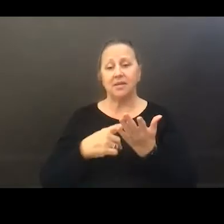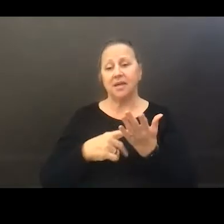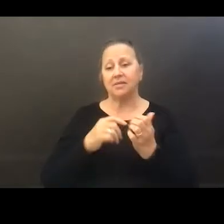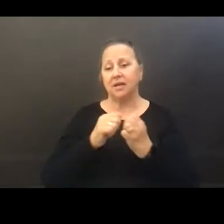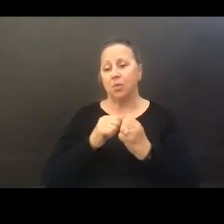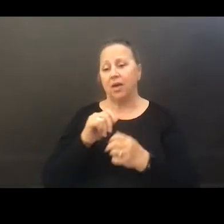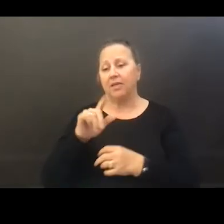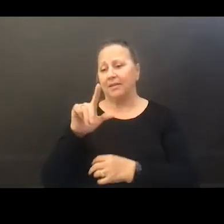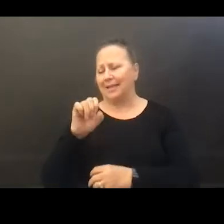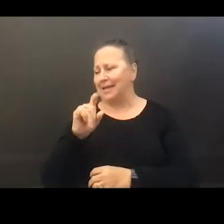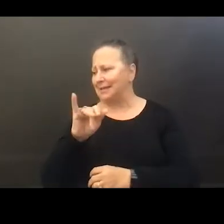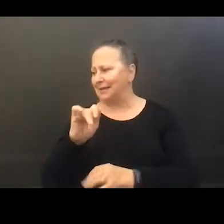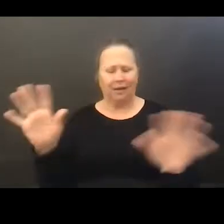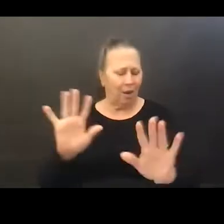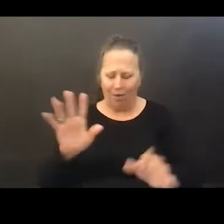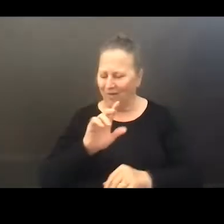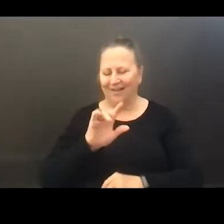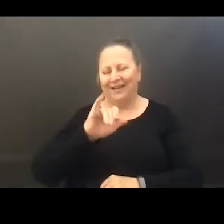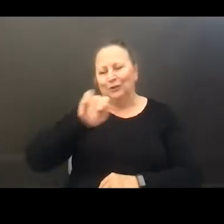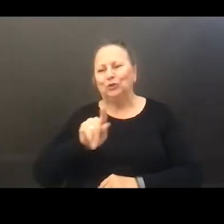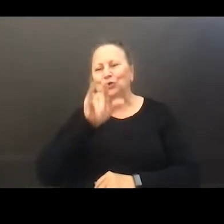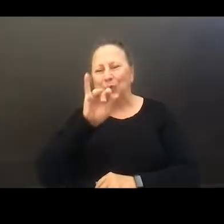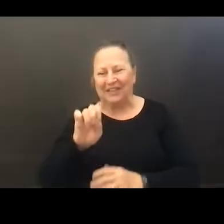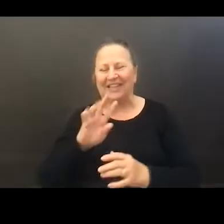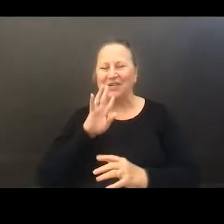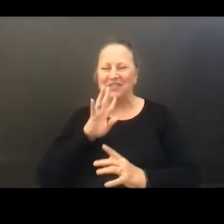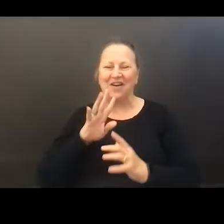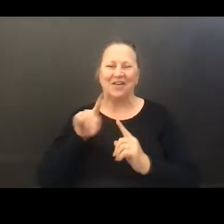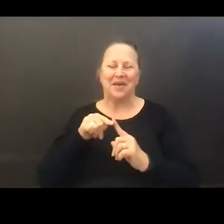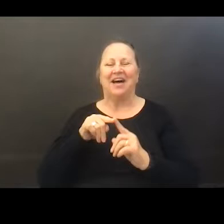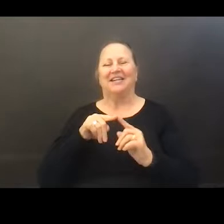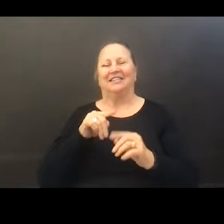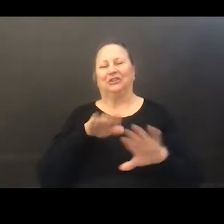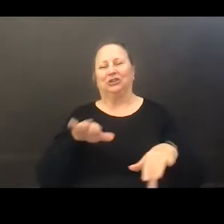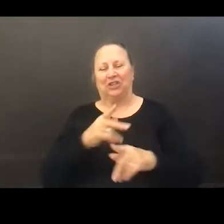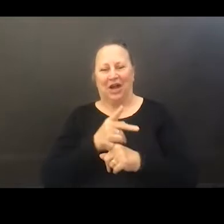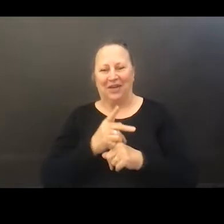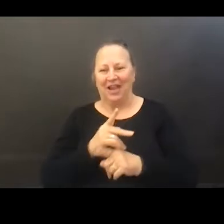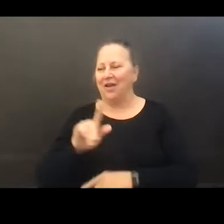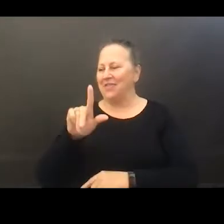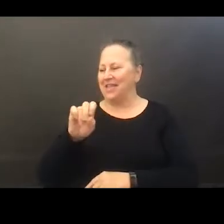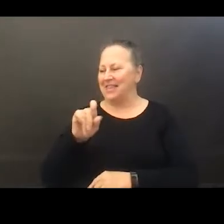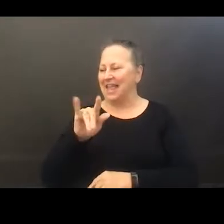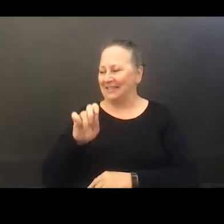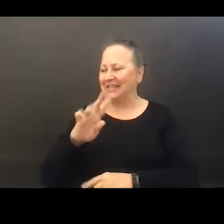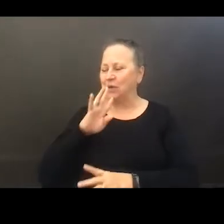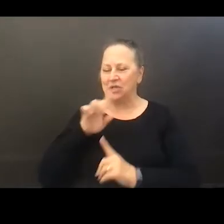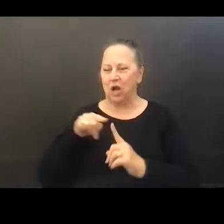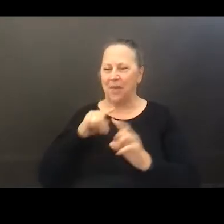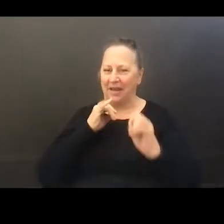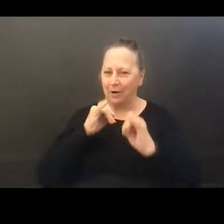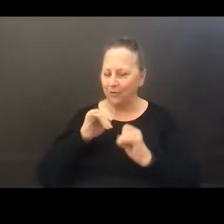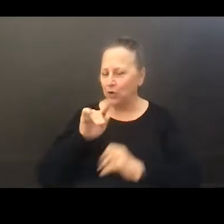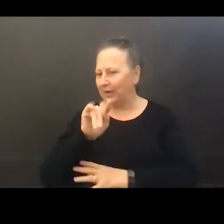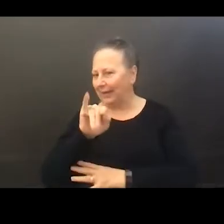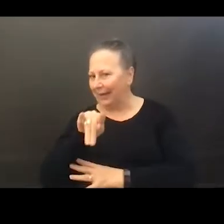Julie from childcare. And then we'll get Leslie talking to you about interviewing tips. And then Rachel's going to